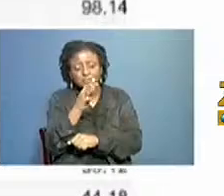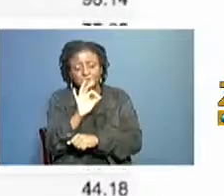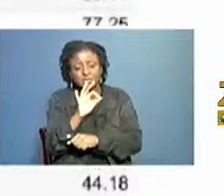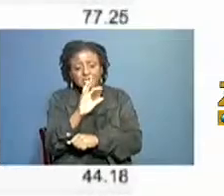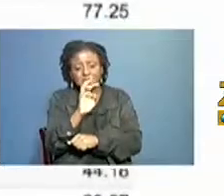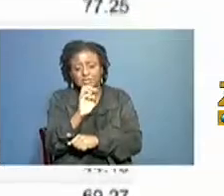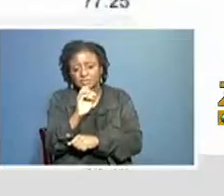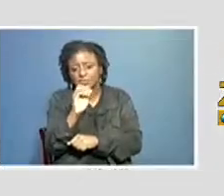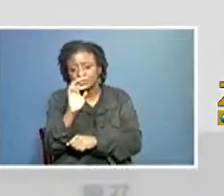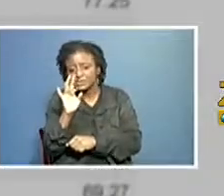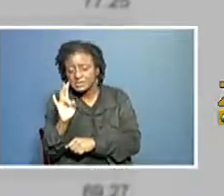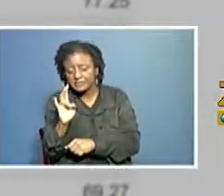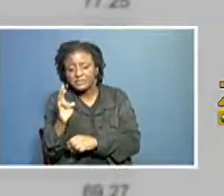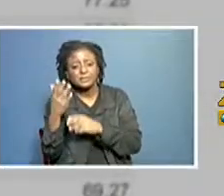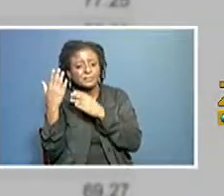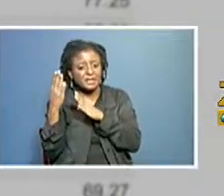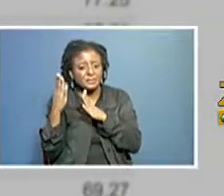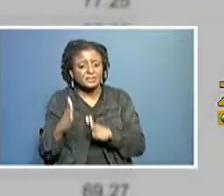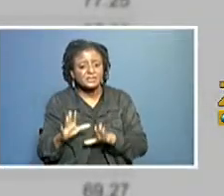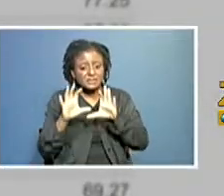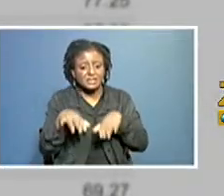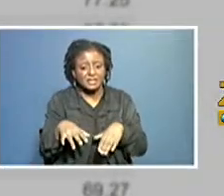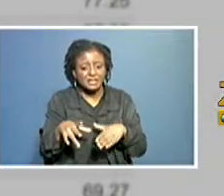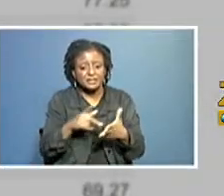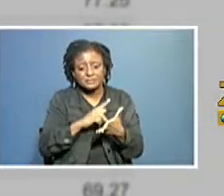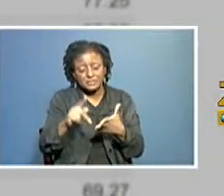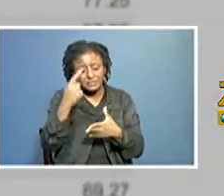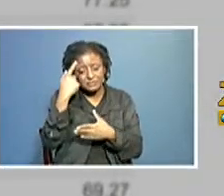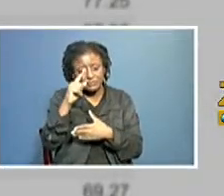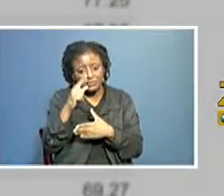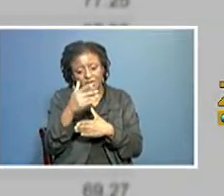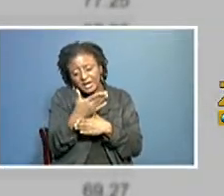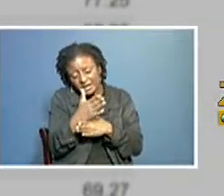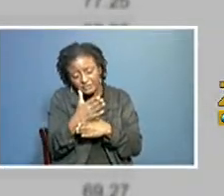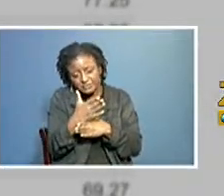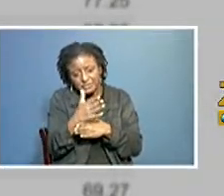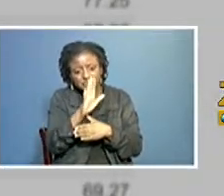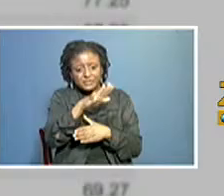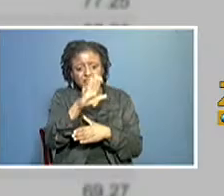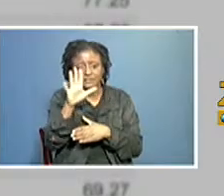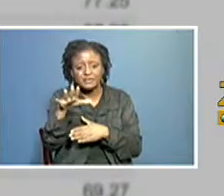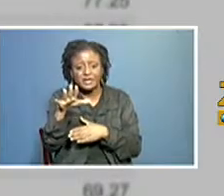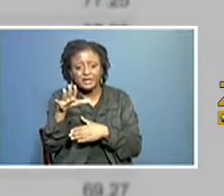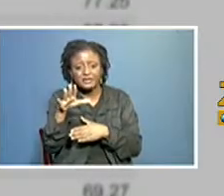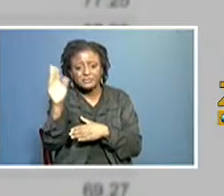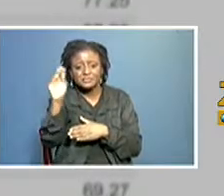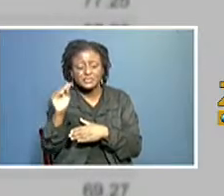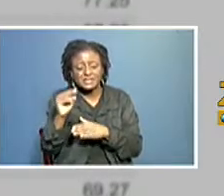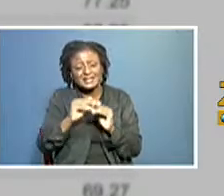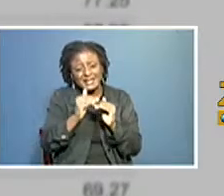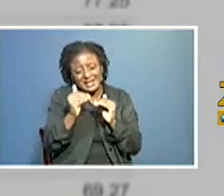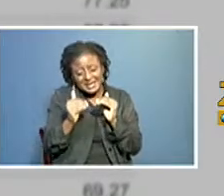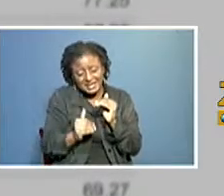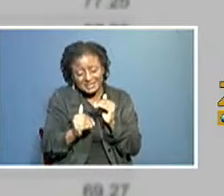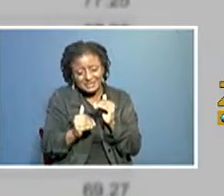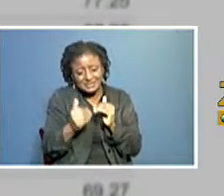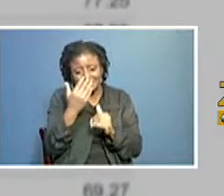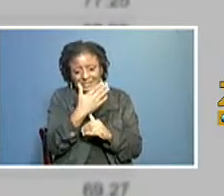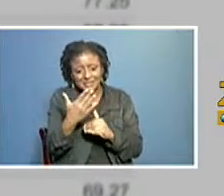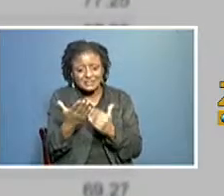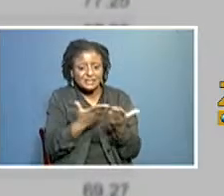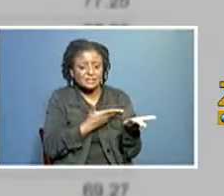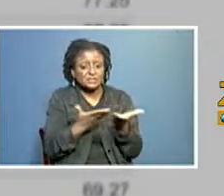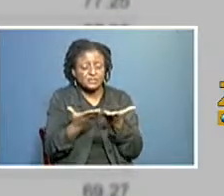Numbio, Bahamians can afford to buy on average of 55% less goods and services than New York